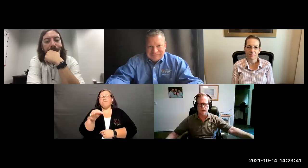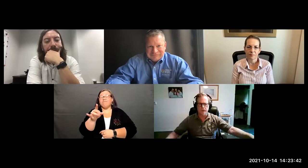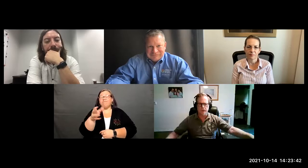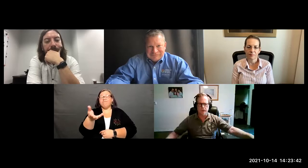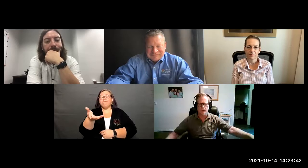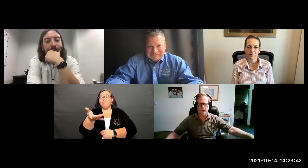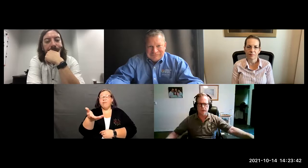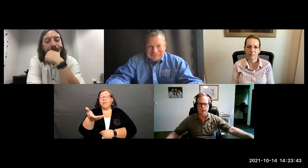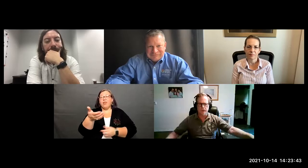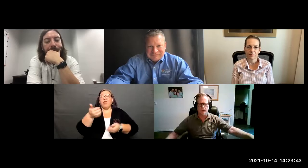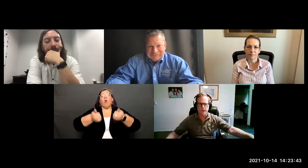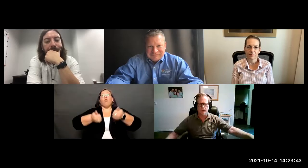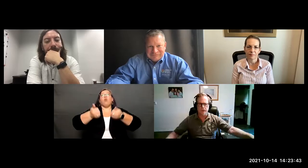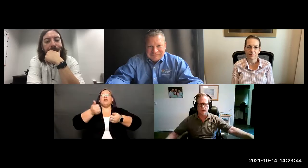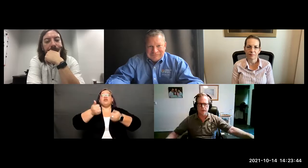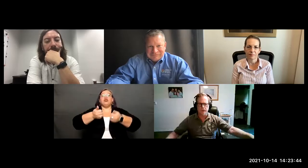for